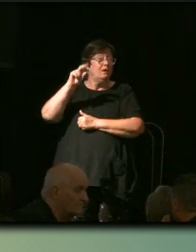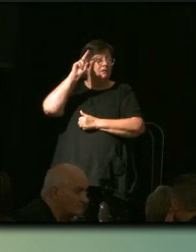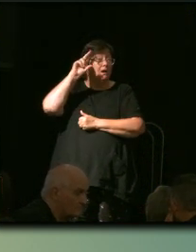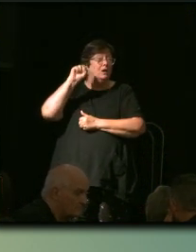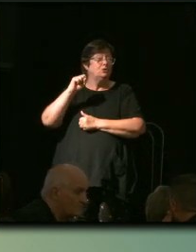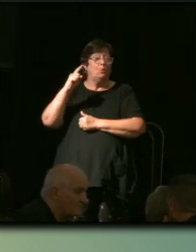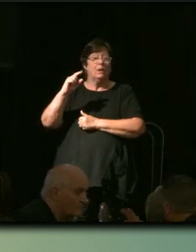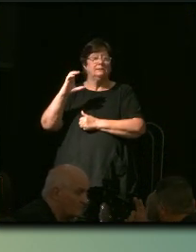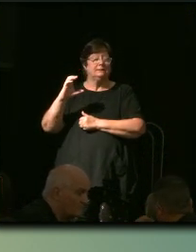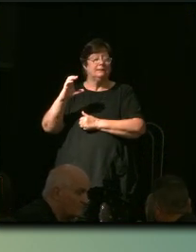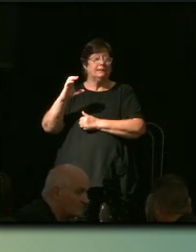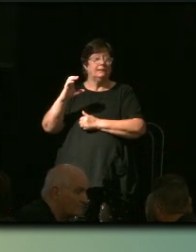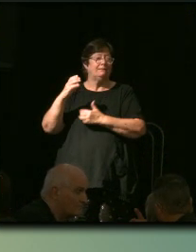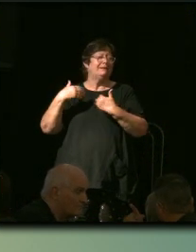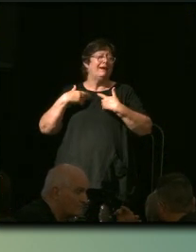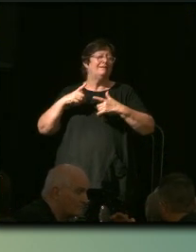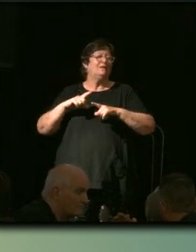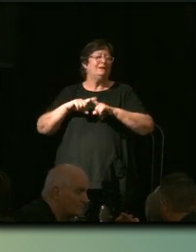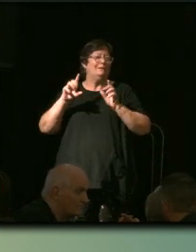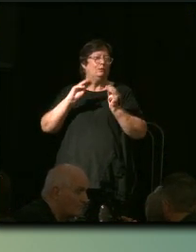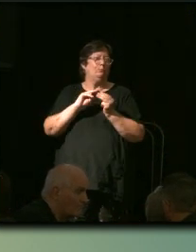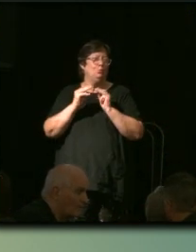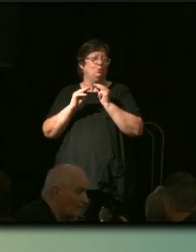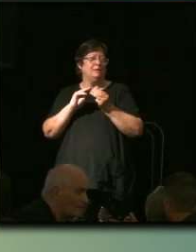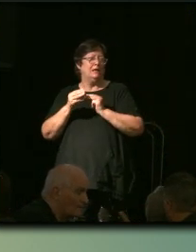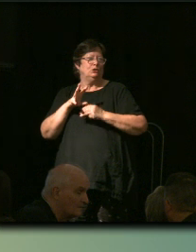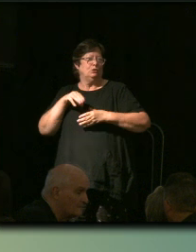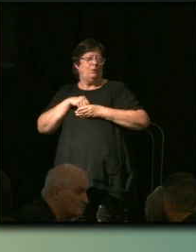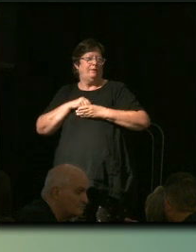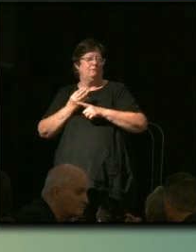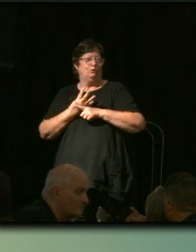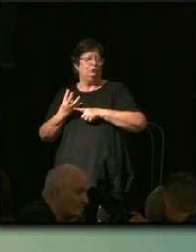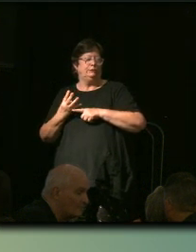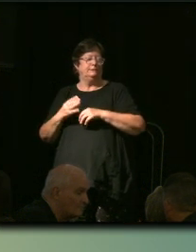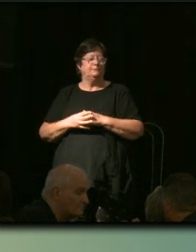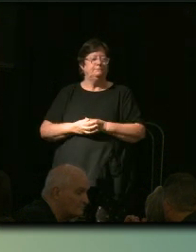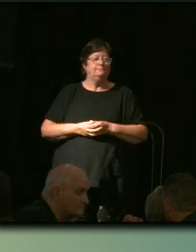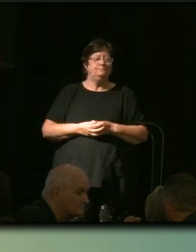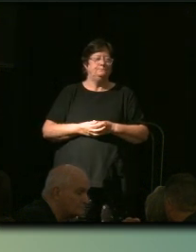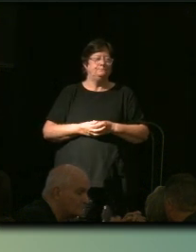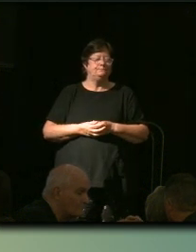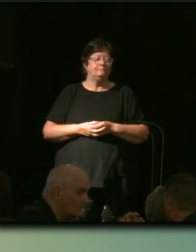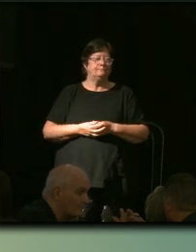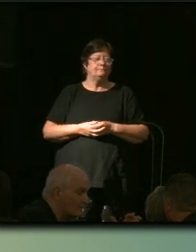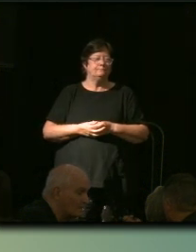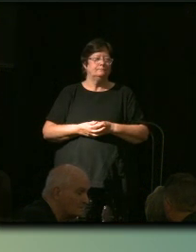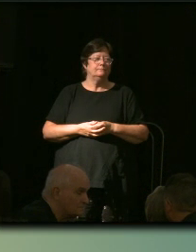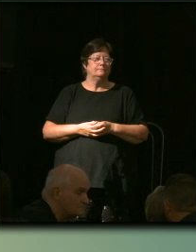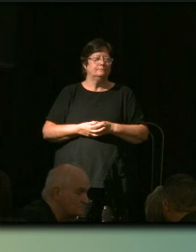USH1C that have different mutations within their gene.